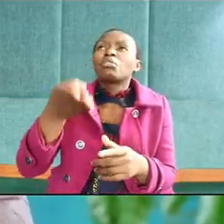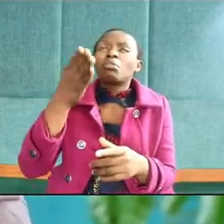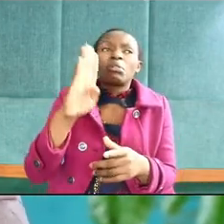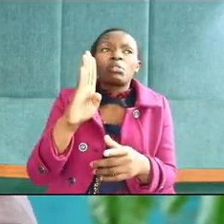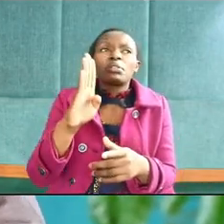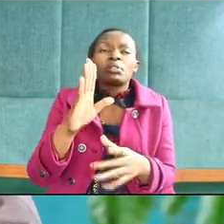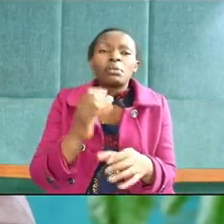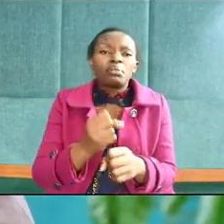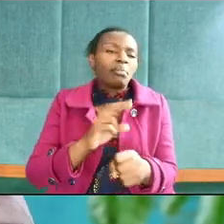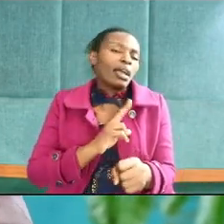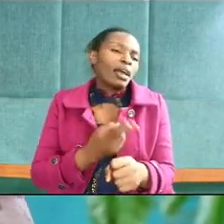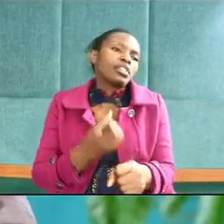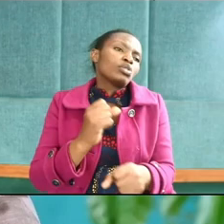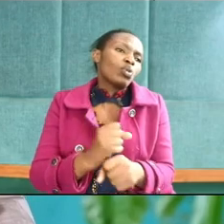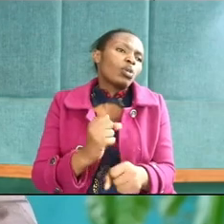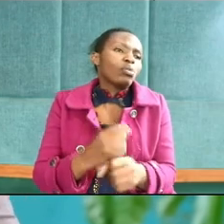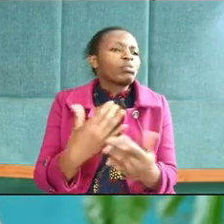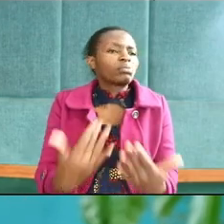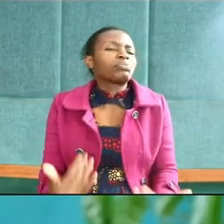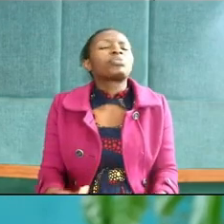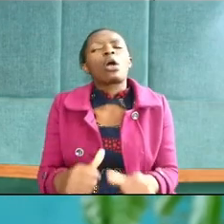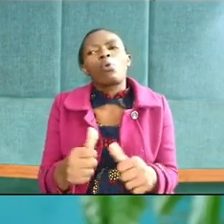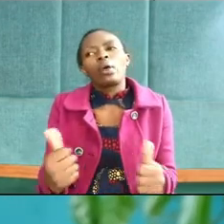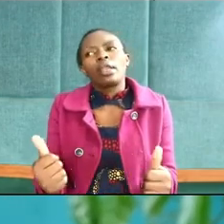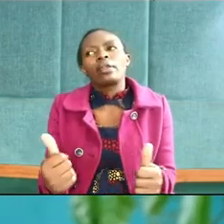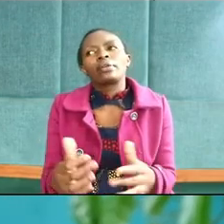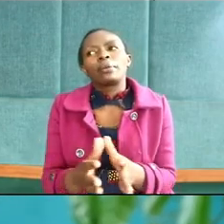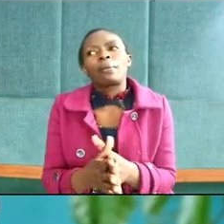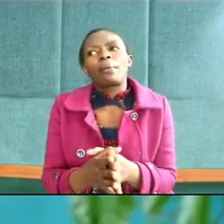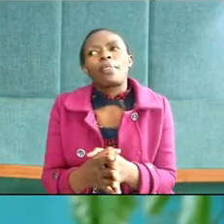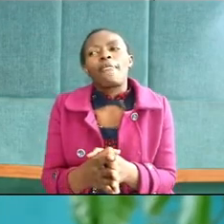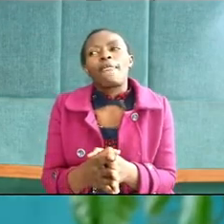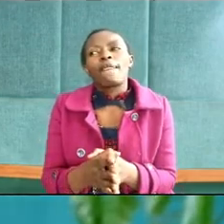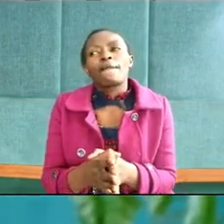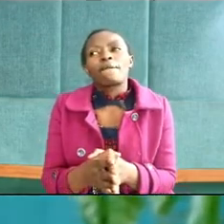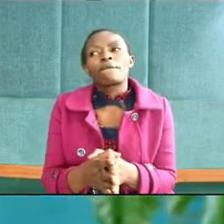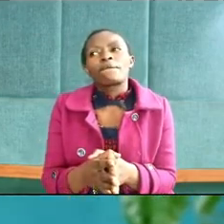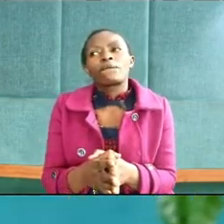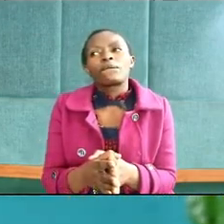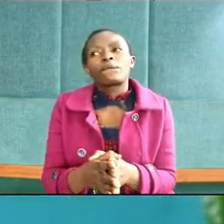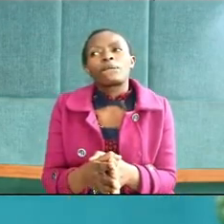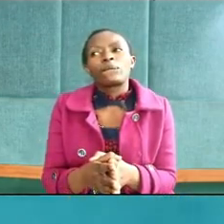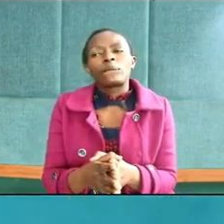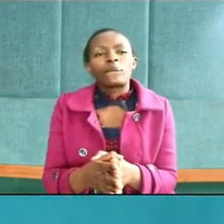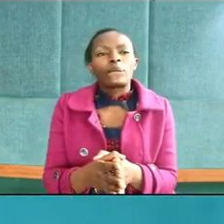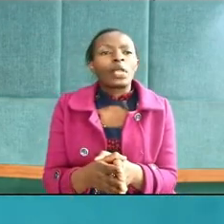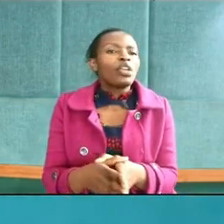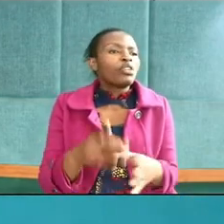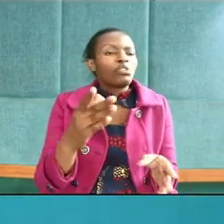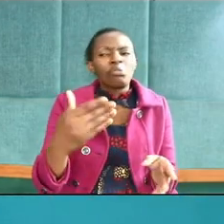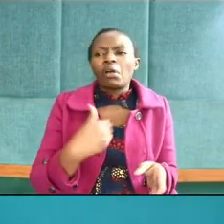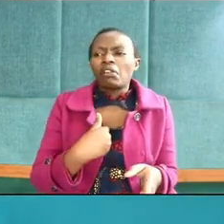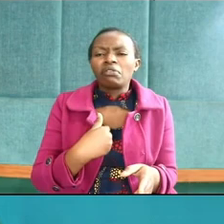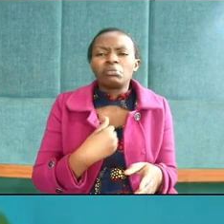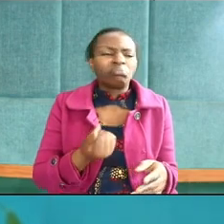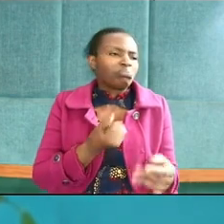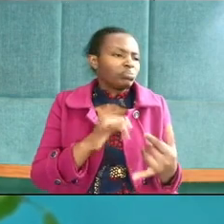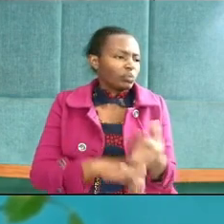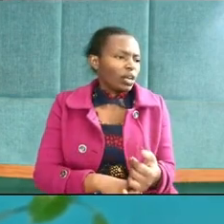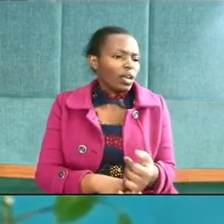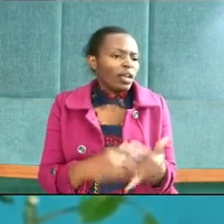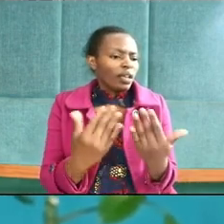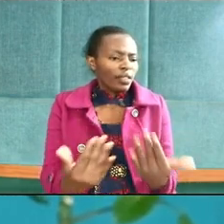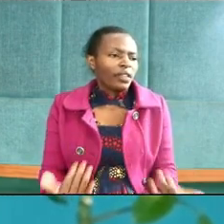and God has this in control. Than to have a spouse when things are hard, a child is